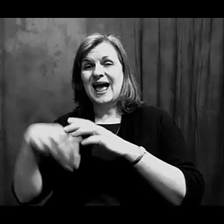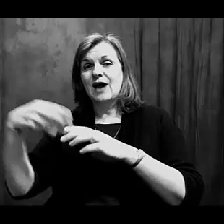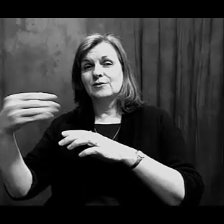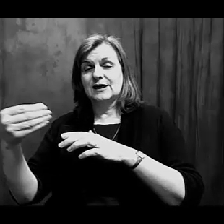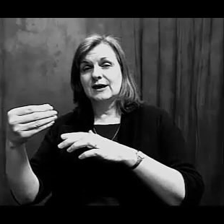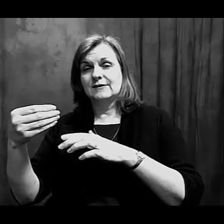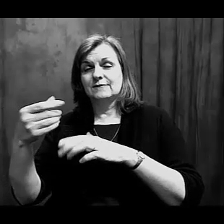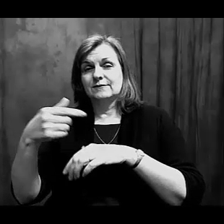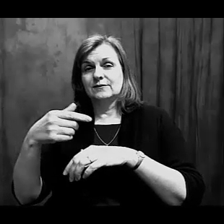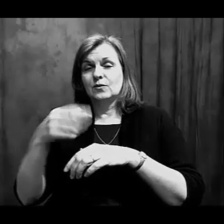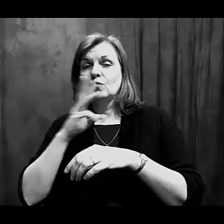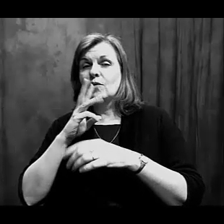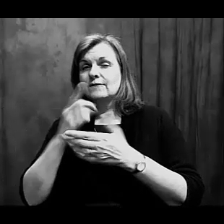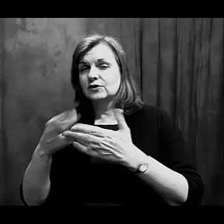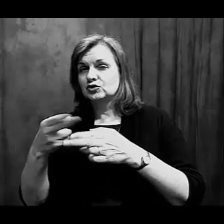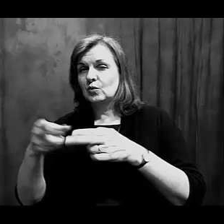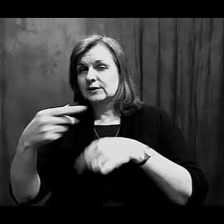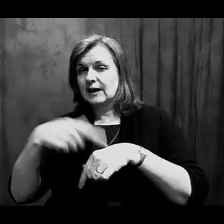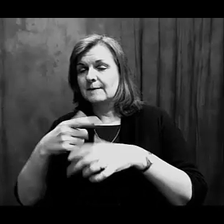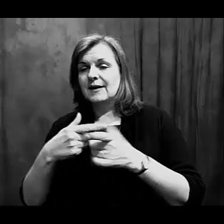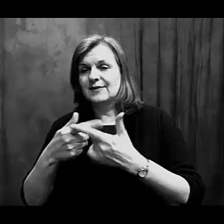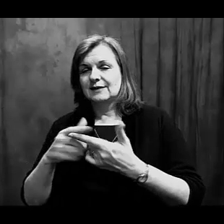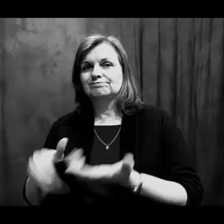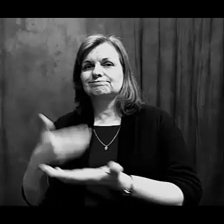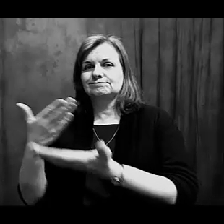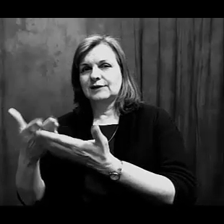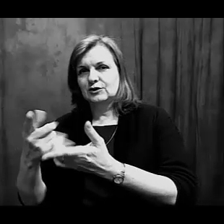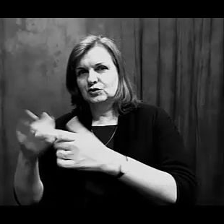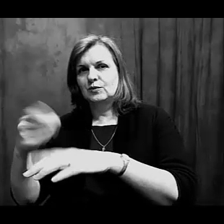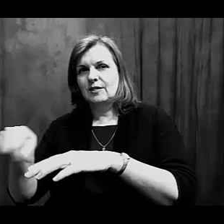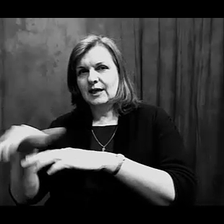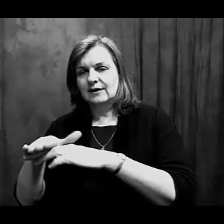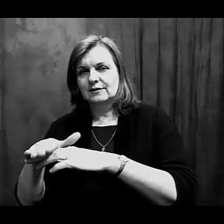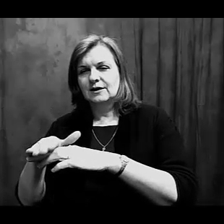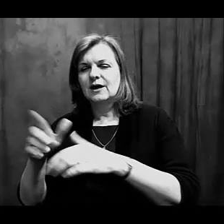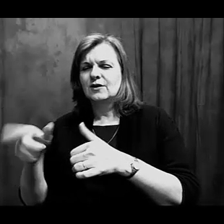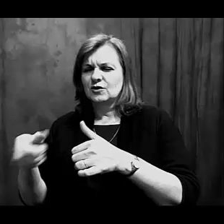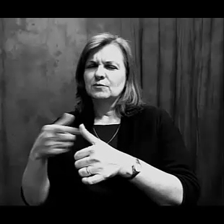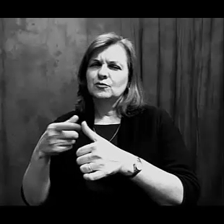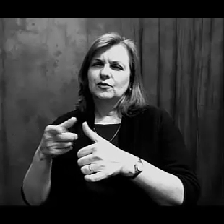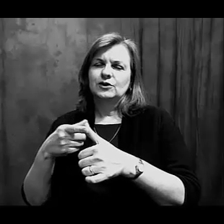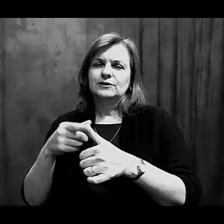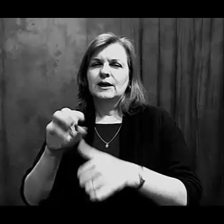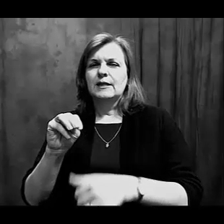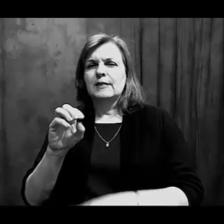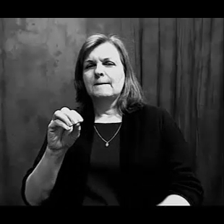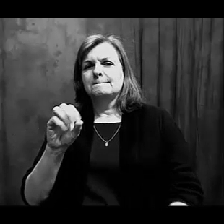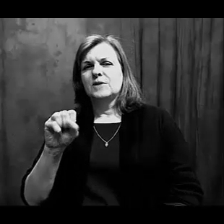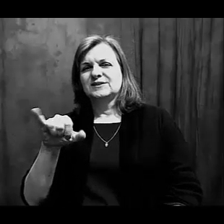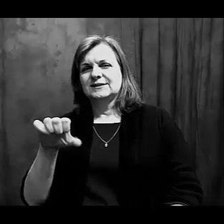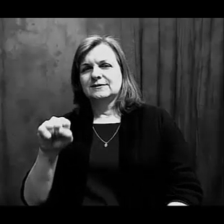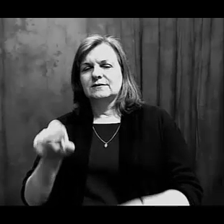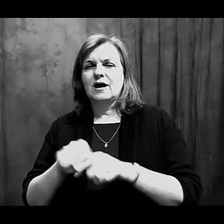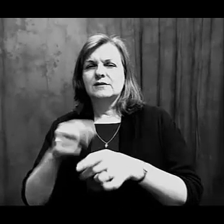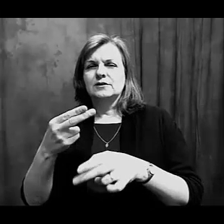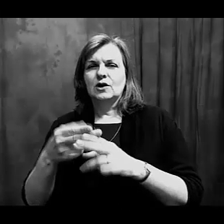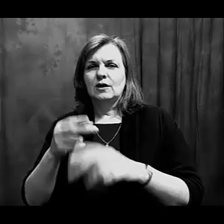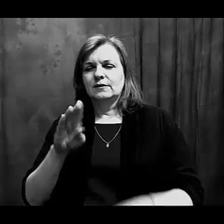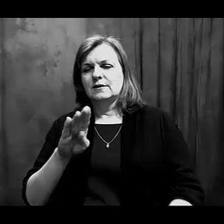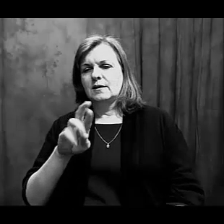of time, and then the full transition onto land, which would have been our early mosses. We refer to them as